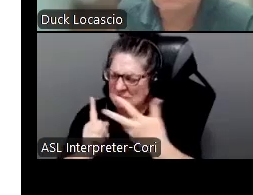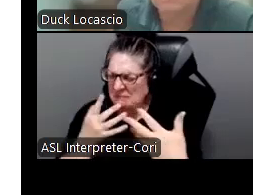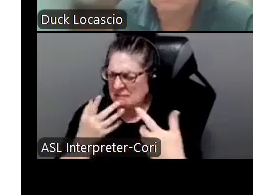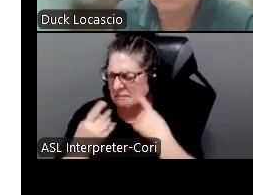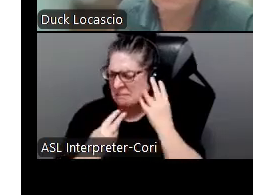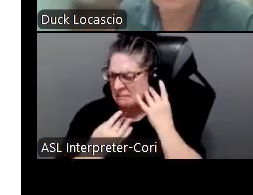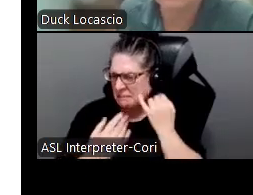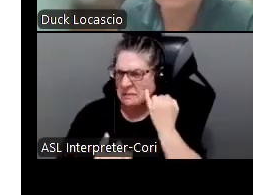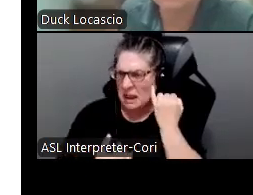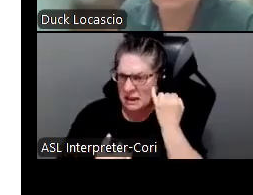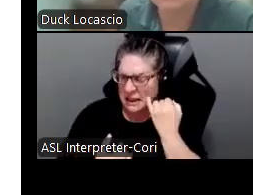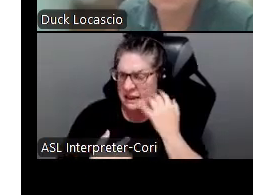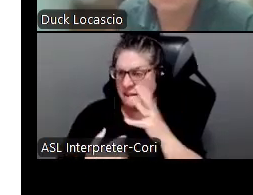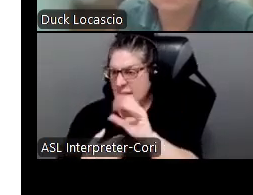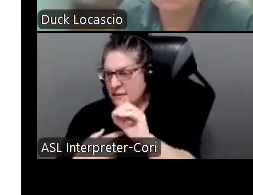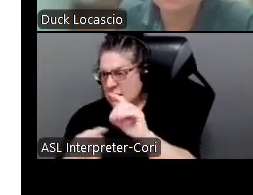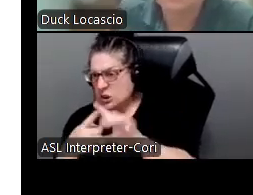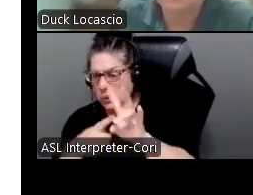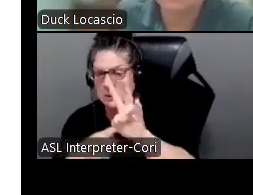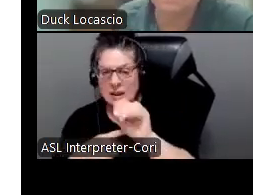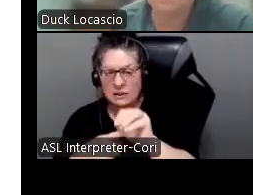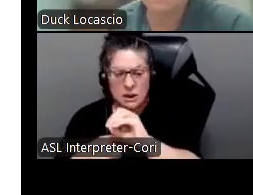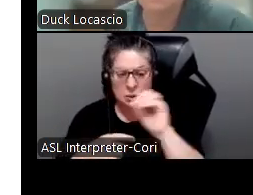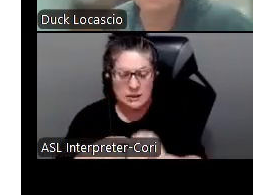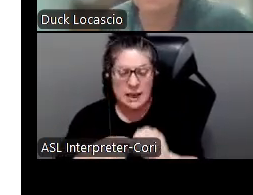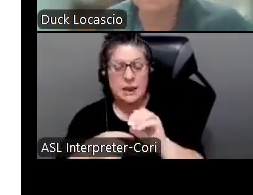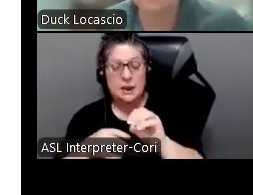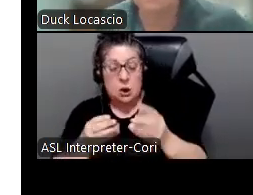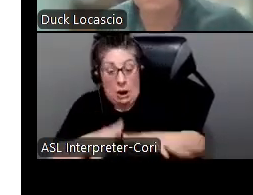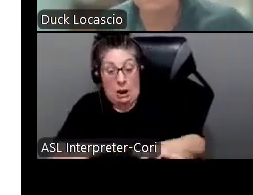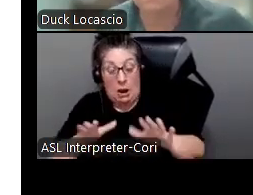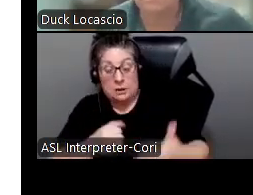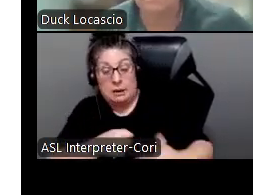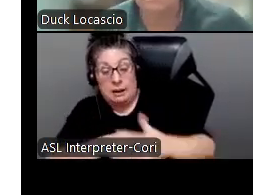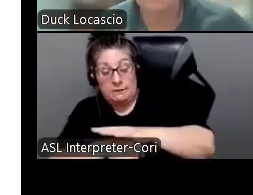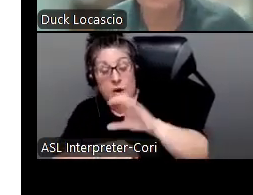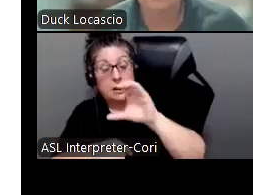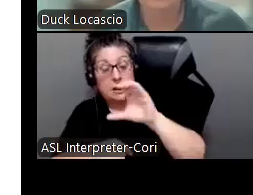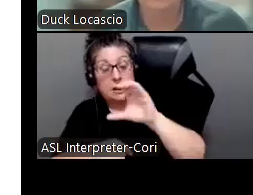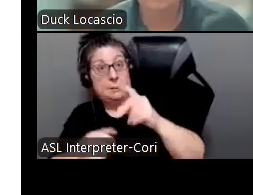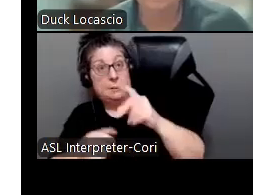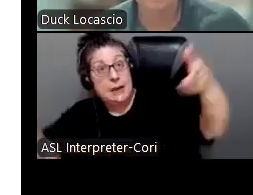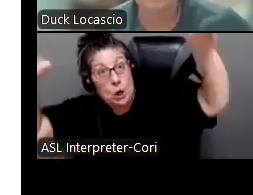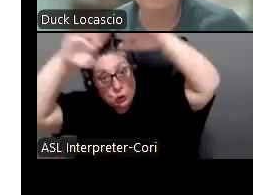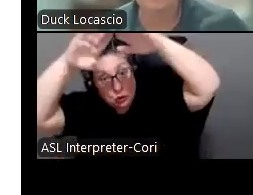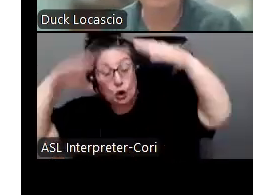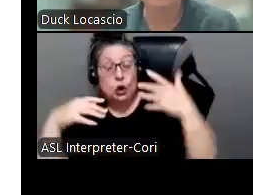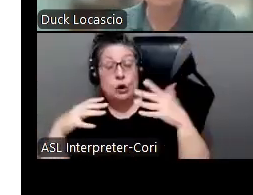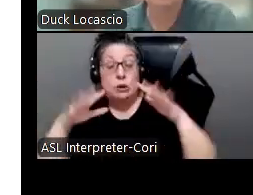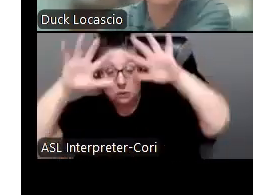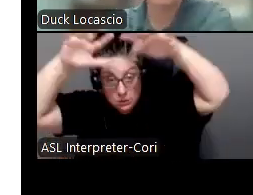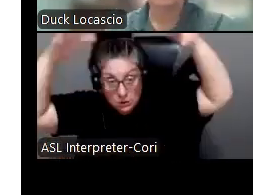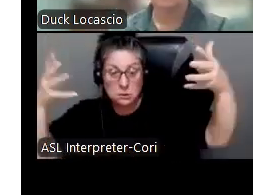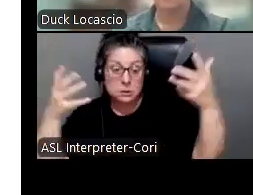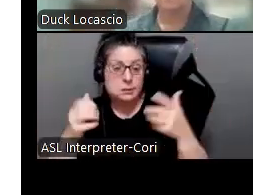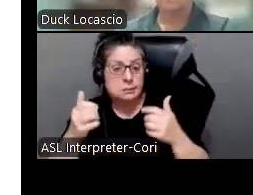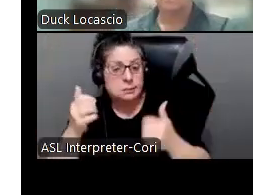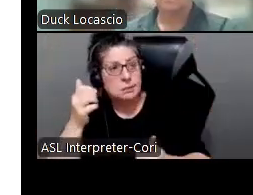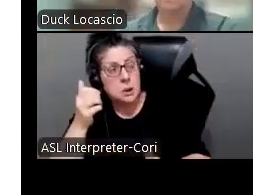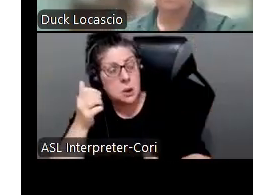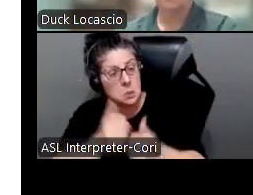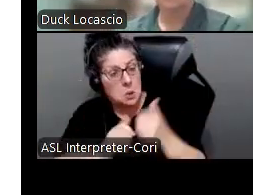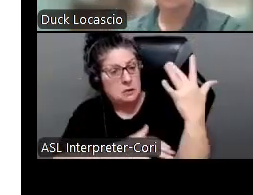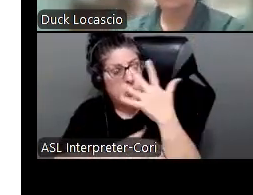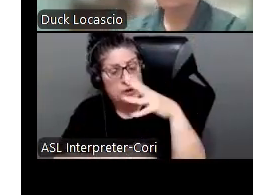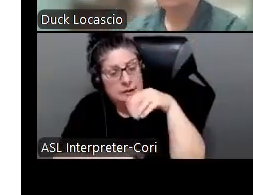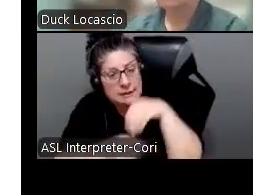as there's 50 to 70% crown cover, canopy closure, I deem most of these forest